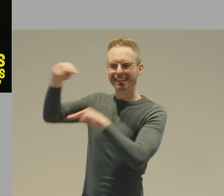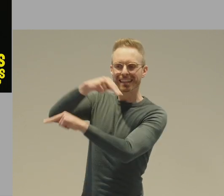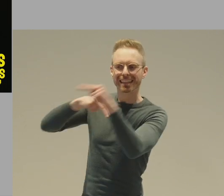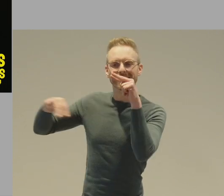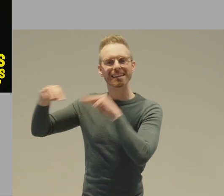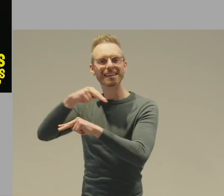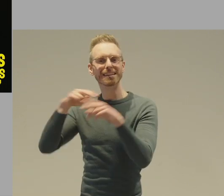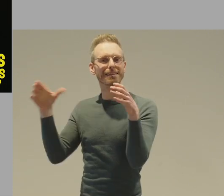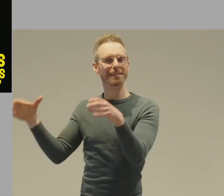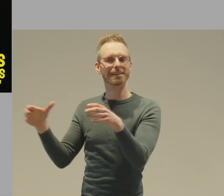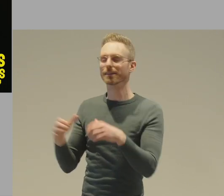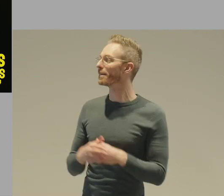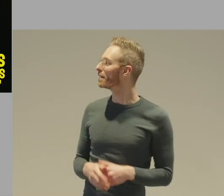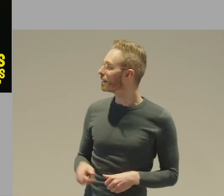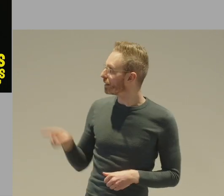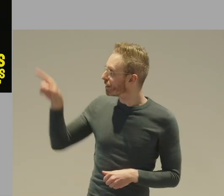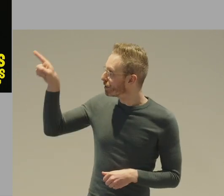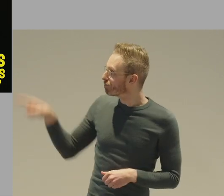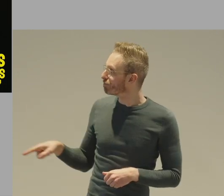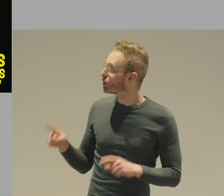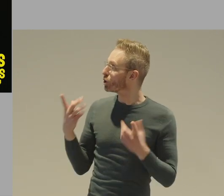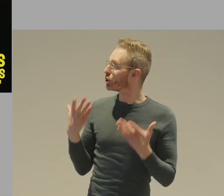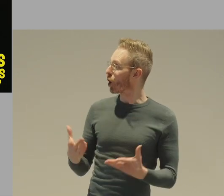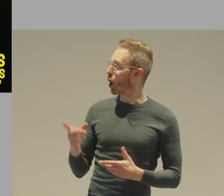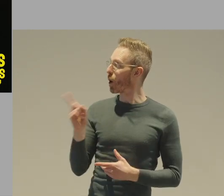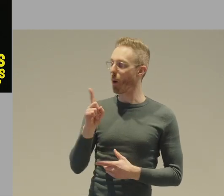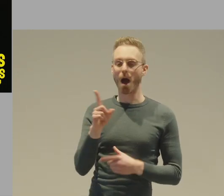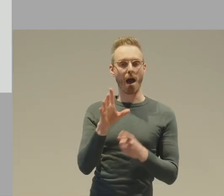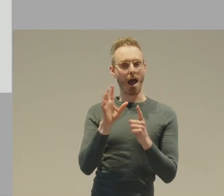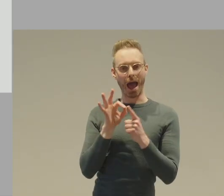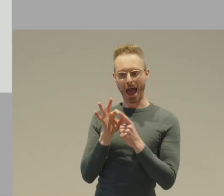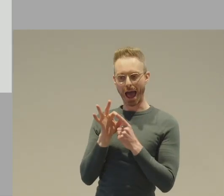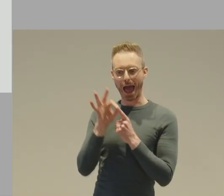Adam in Not Fucking Sorry, which is touring right now.